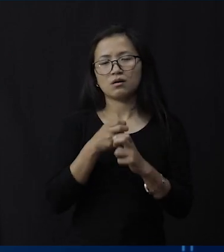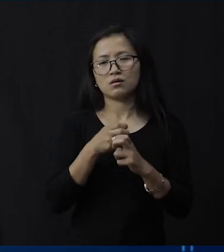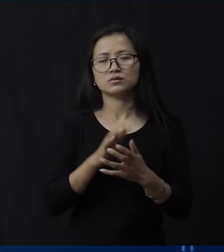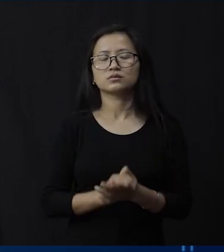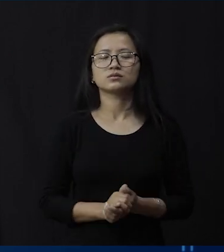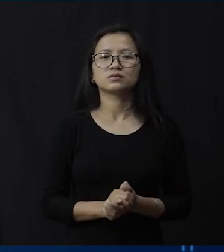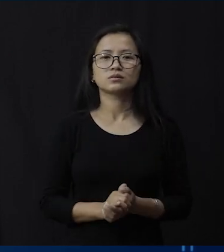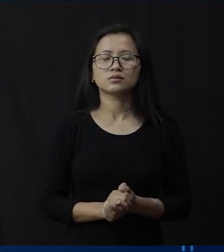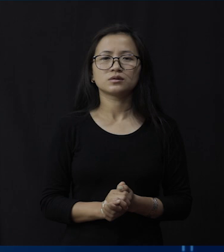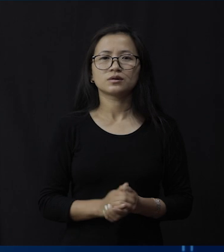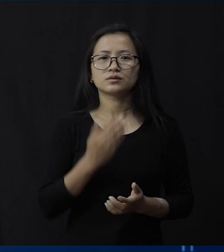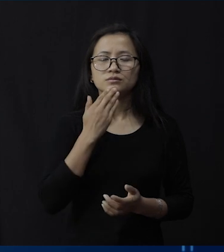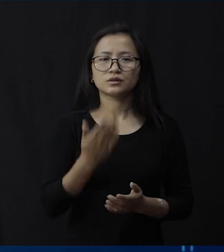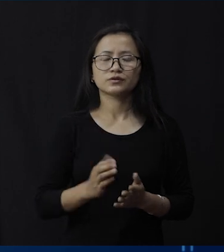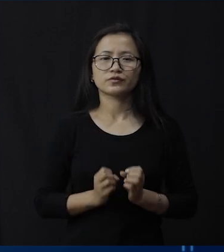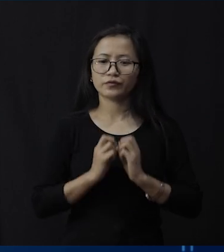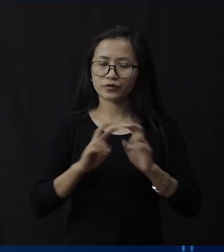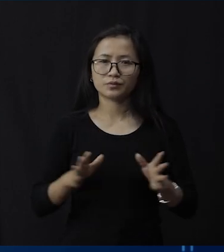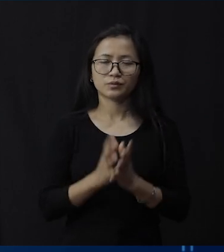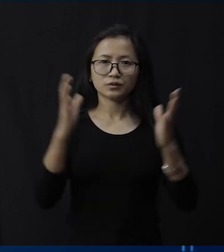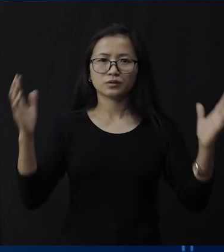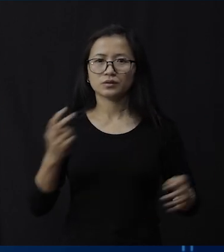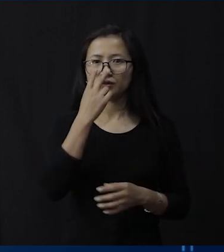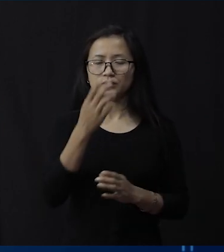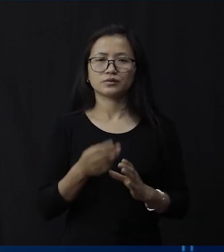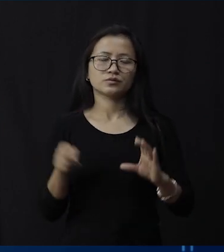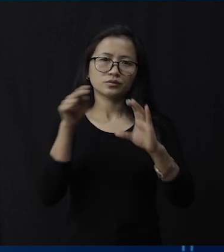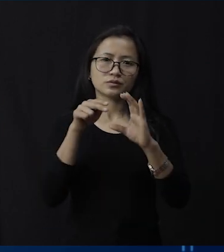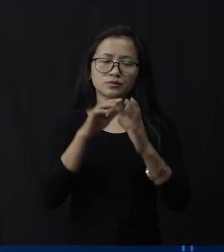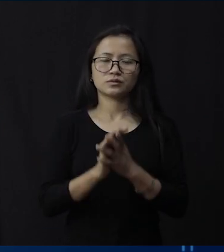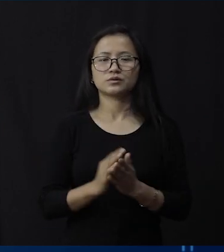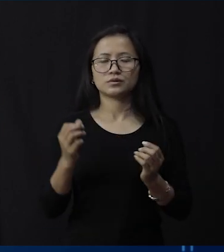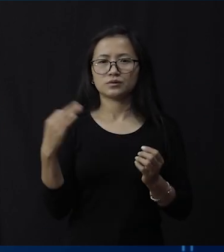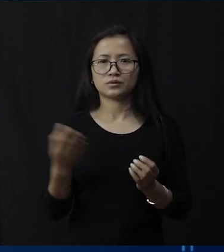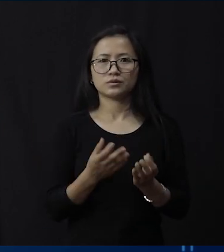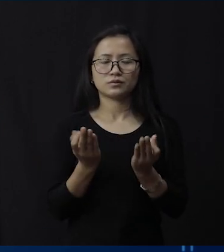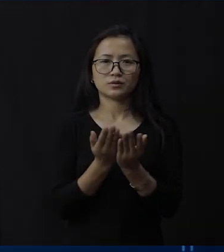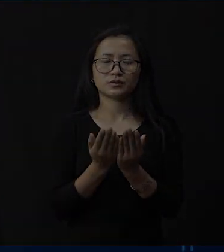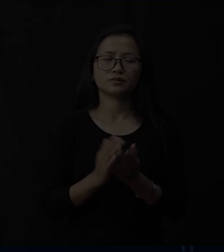Okay, so thank you very much, and see you very soon with a new lesson.